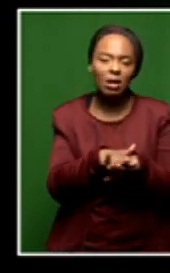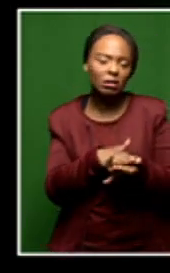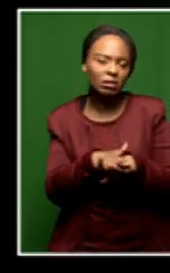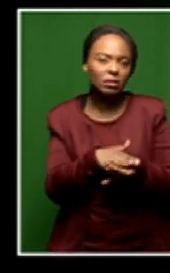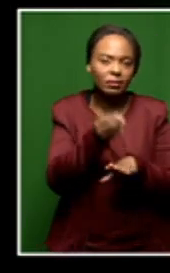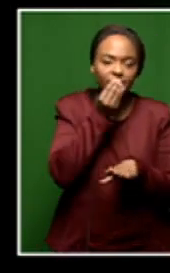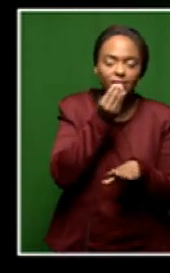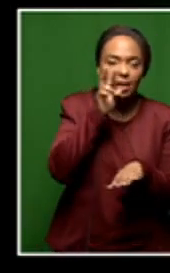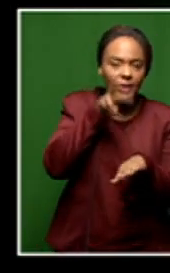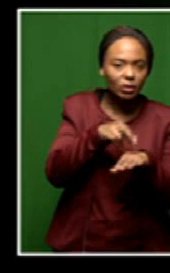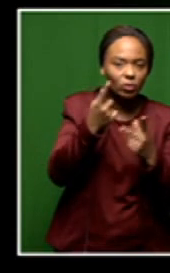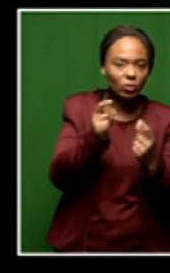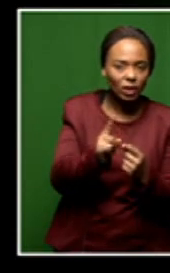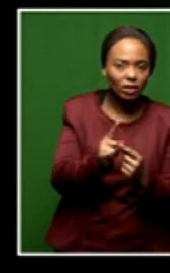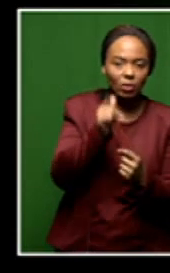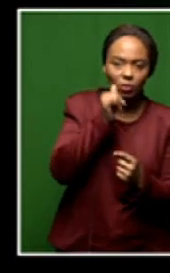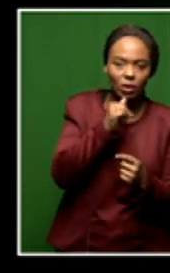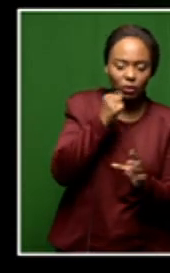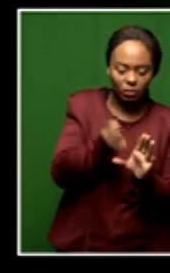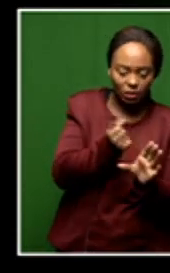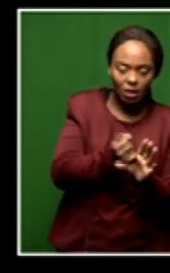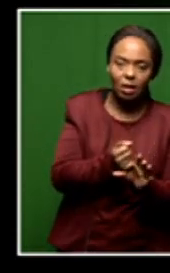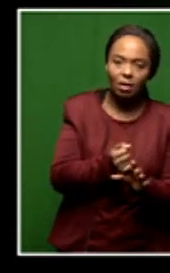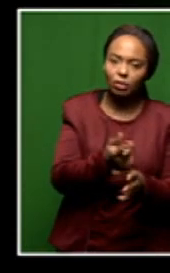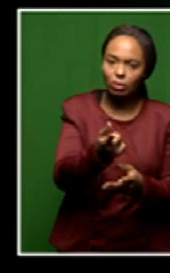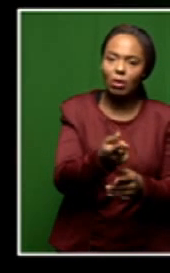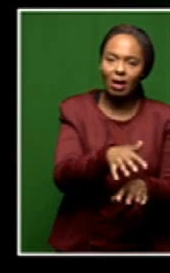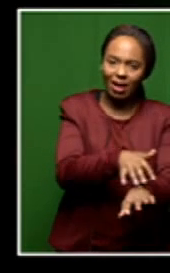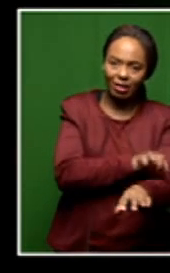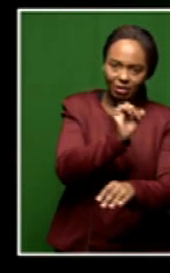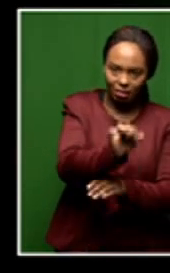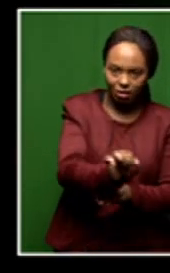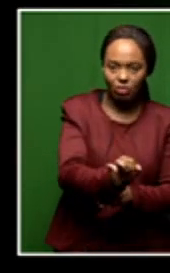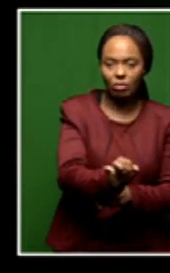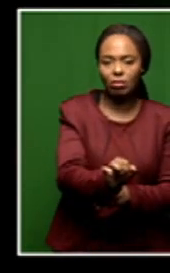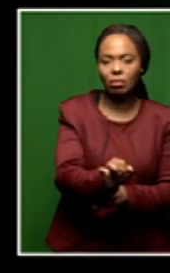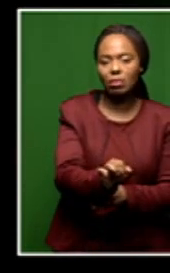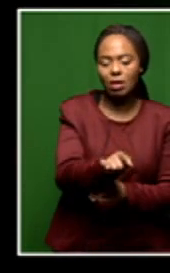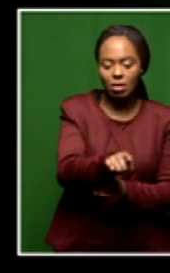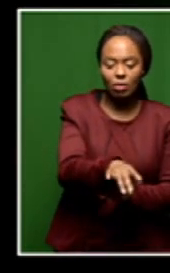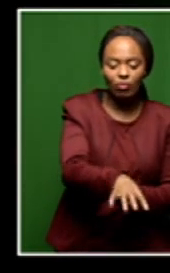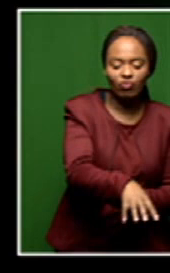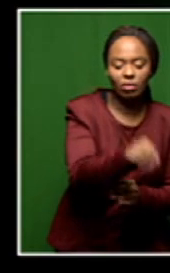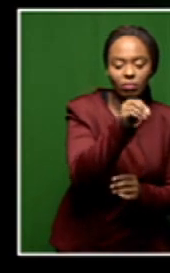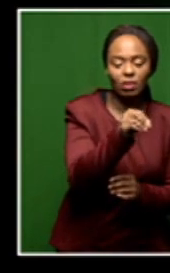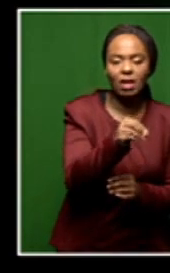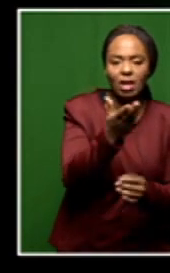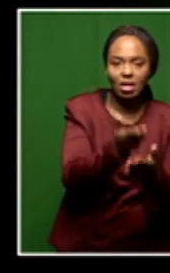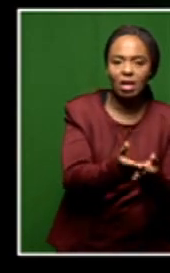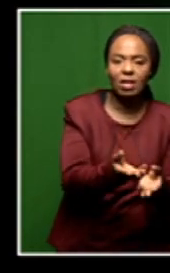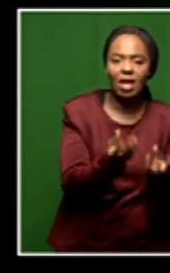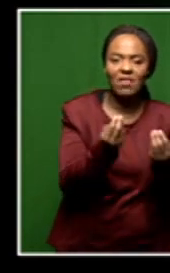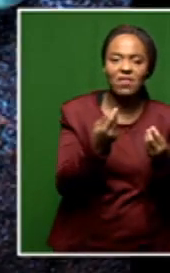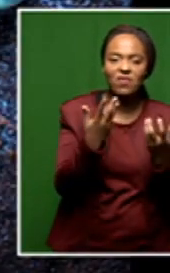all you need to do to make a meal is you either go out into your garden and pick some stuff, or you go and get some fresh veggies.